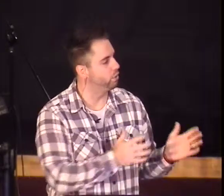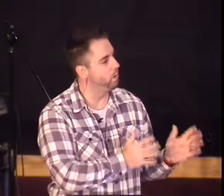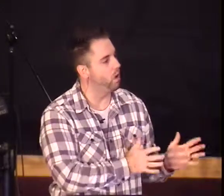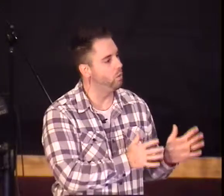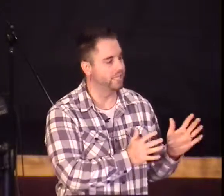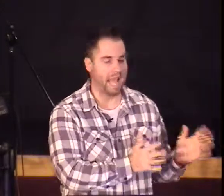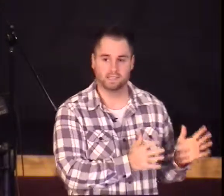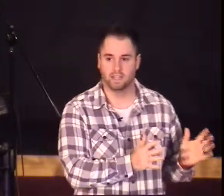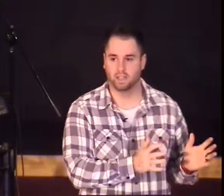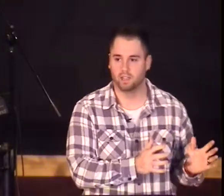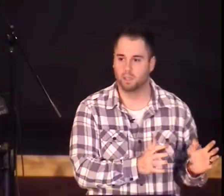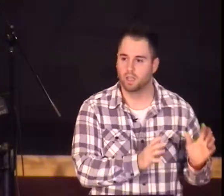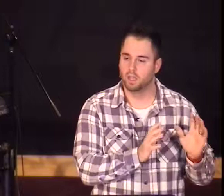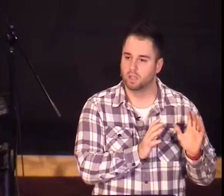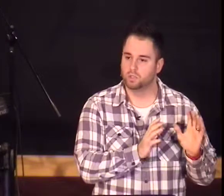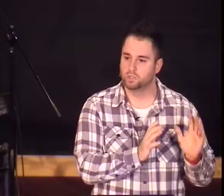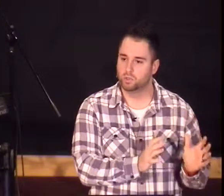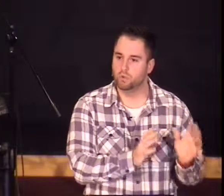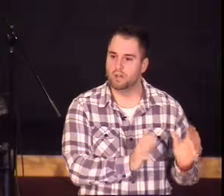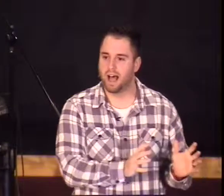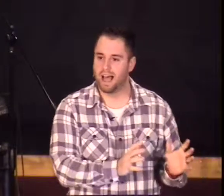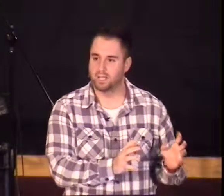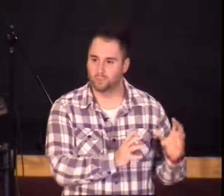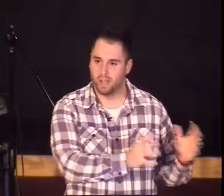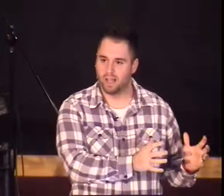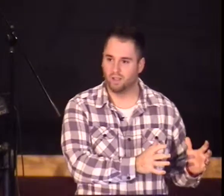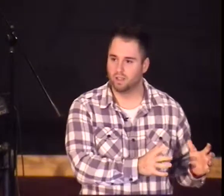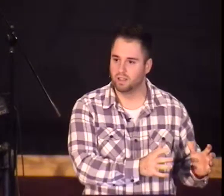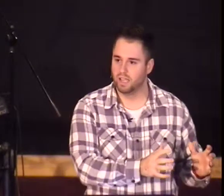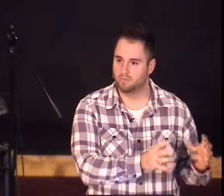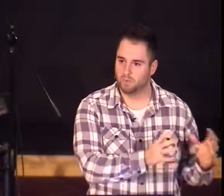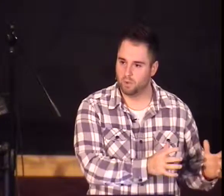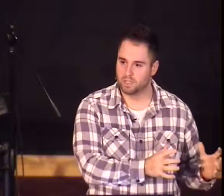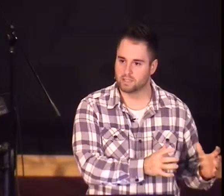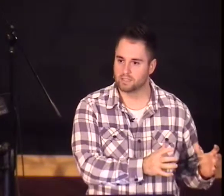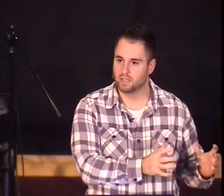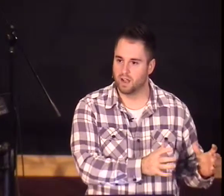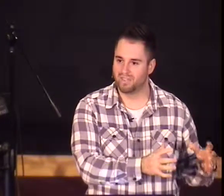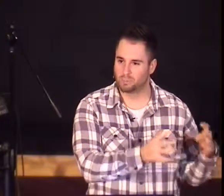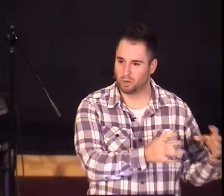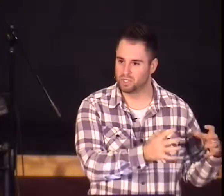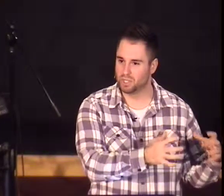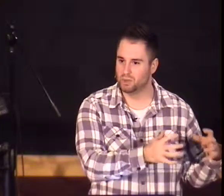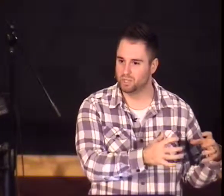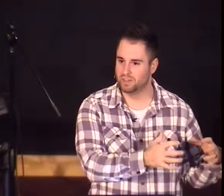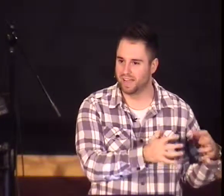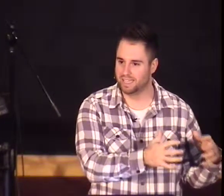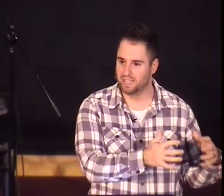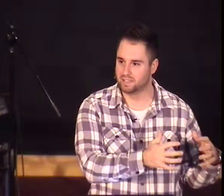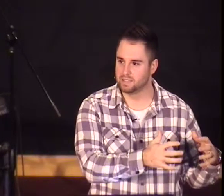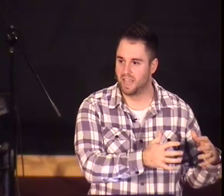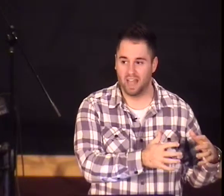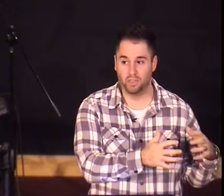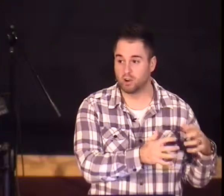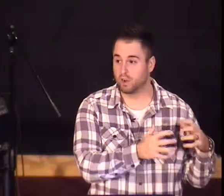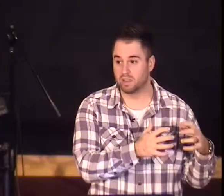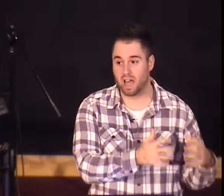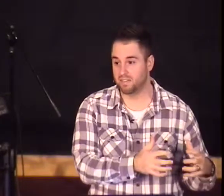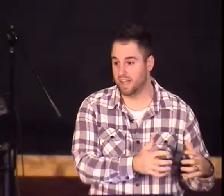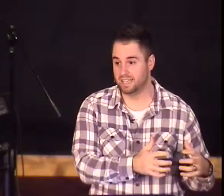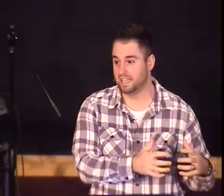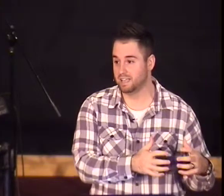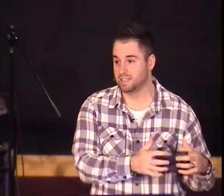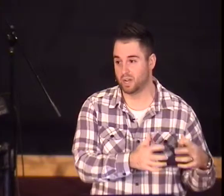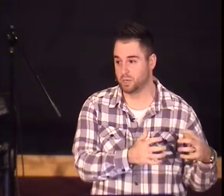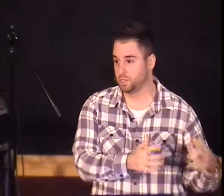believe. And so Paul was asking them, do not dwell and focus on this persecution of ideas. And there are a